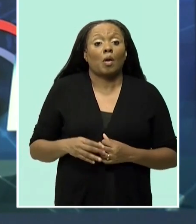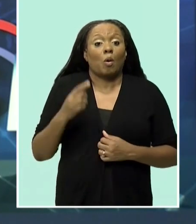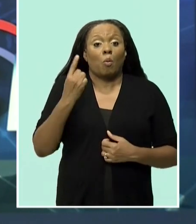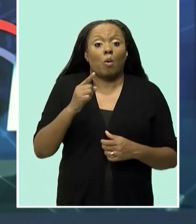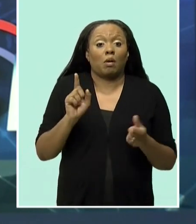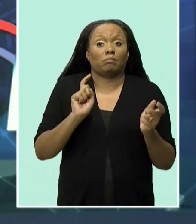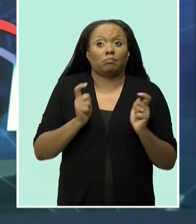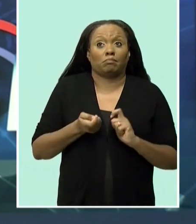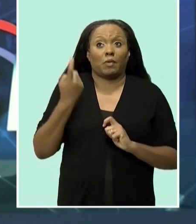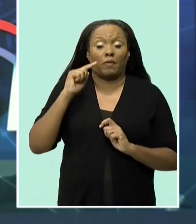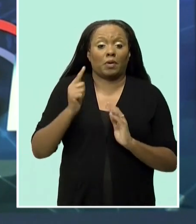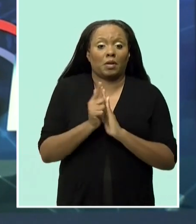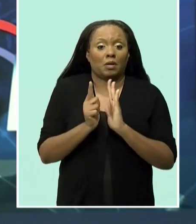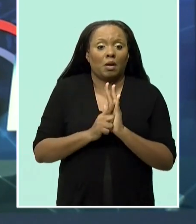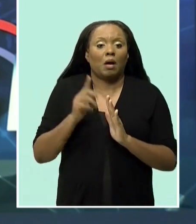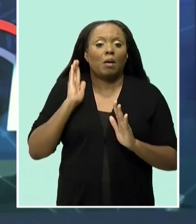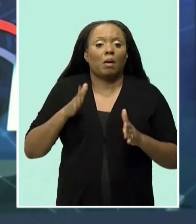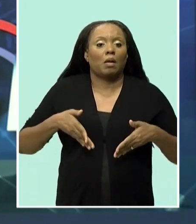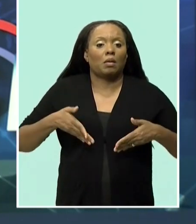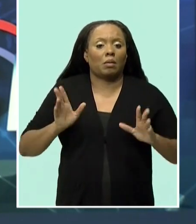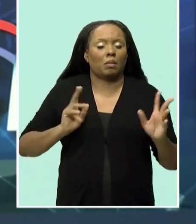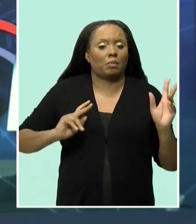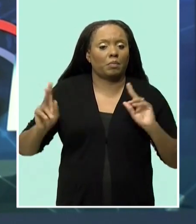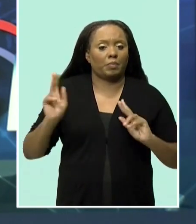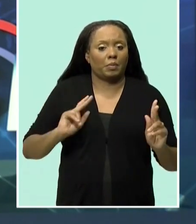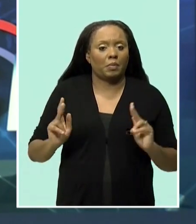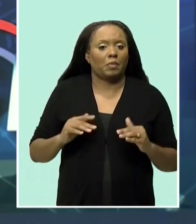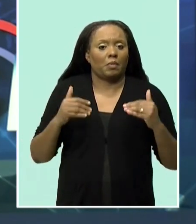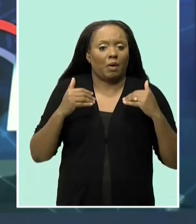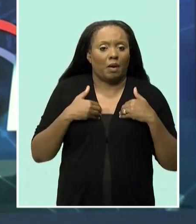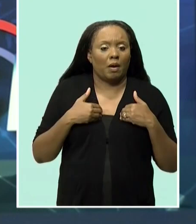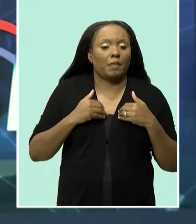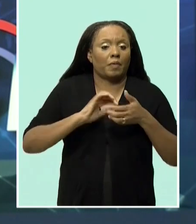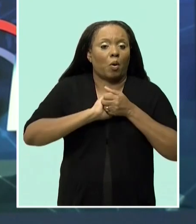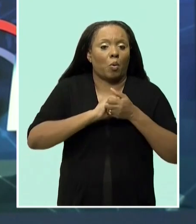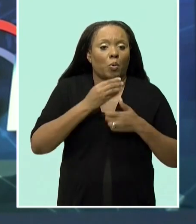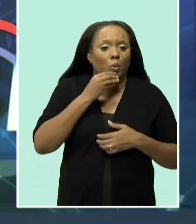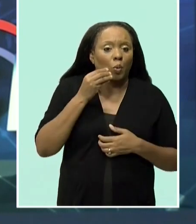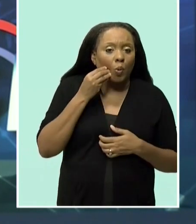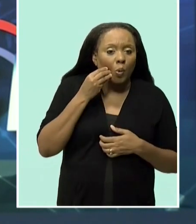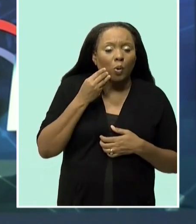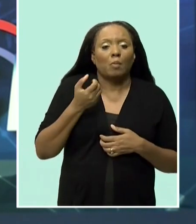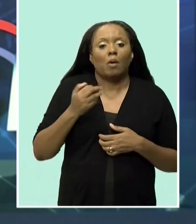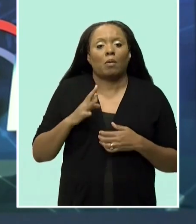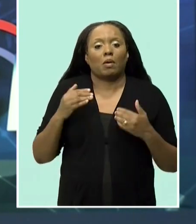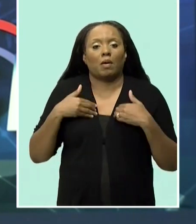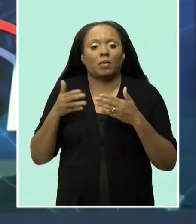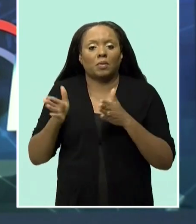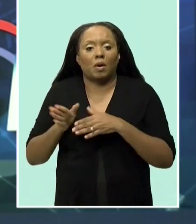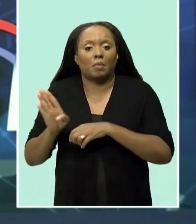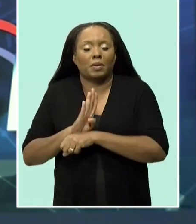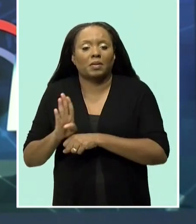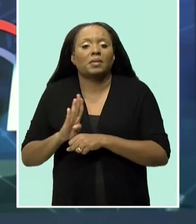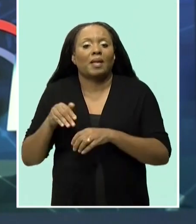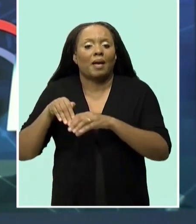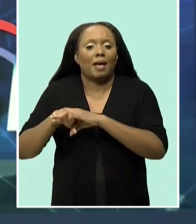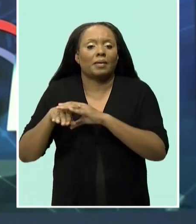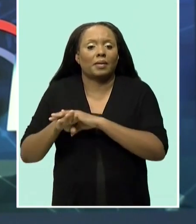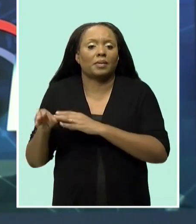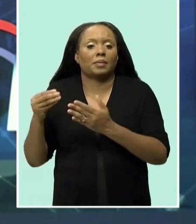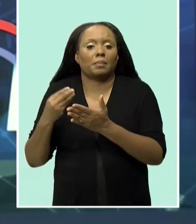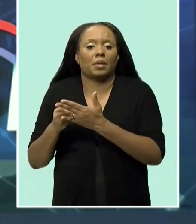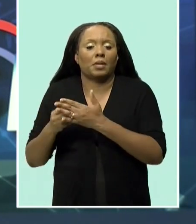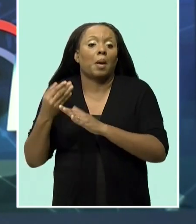to the legislation will allow eligible homeowners and small business owners to access the catastrophe fund before rather than after a